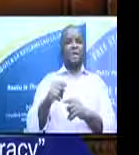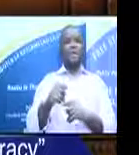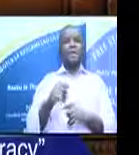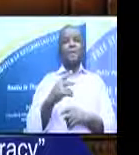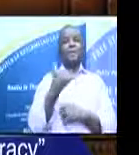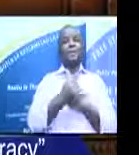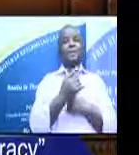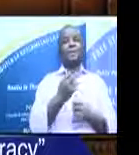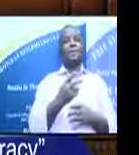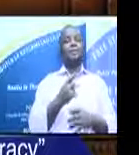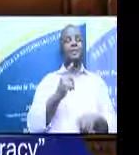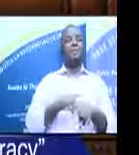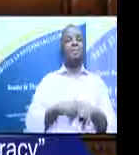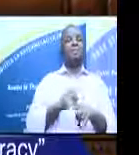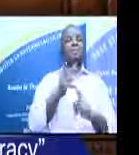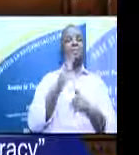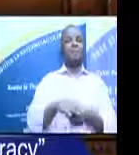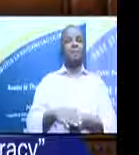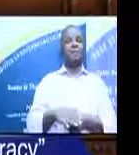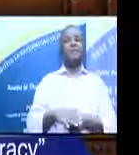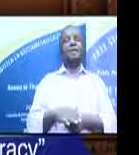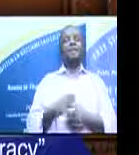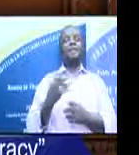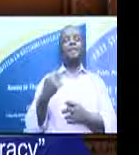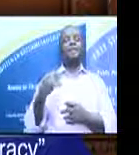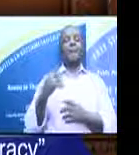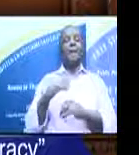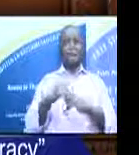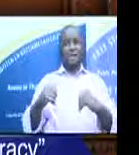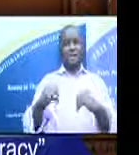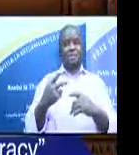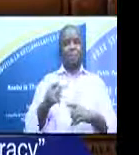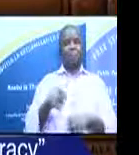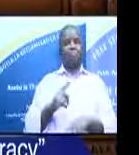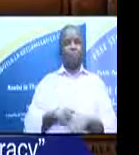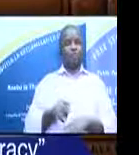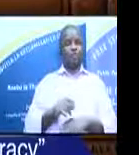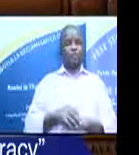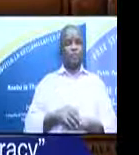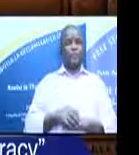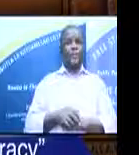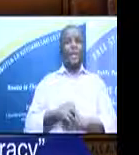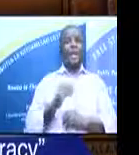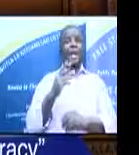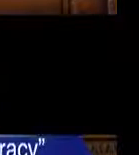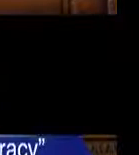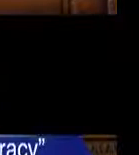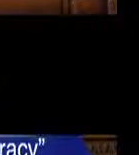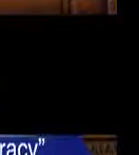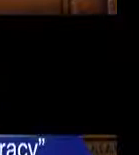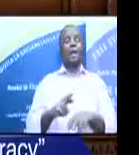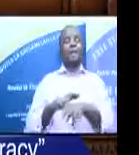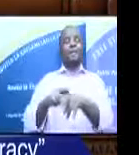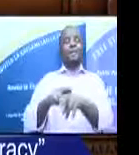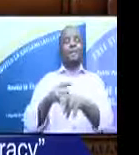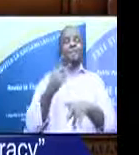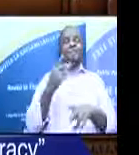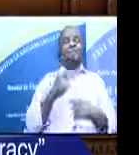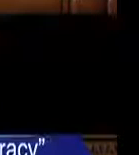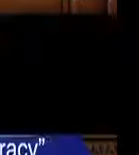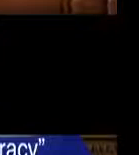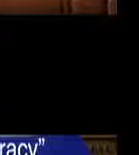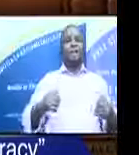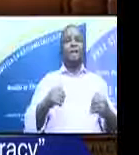history, from colonial subjugation and apartheid dispossession, racial and gender